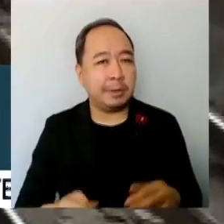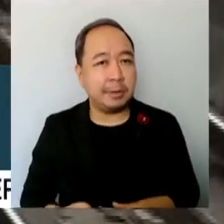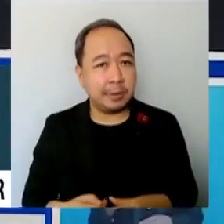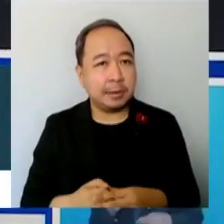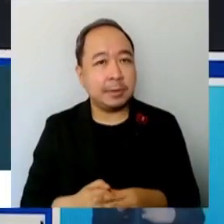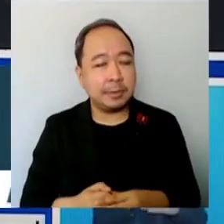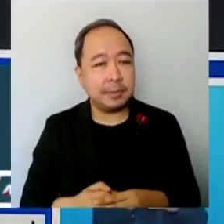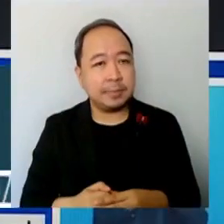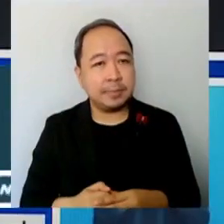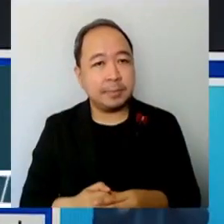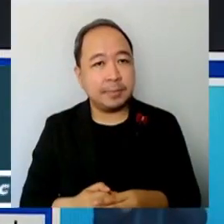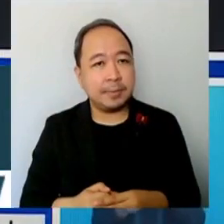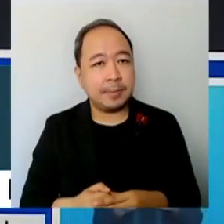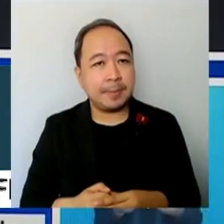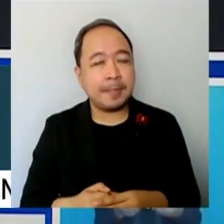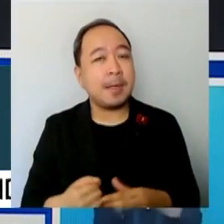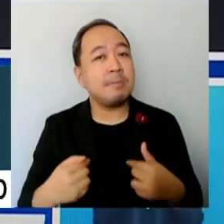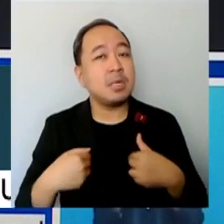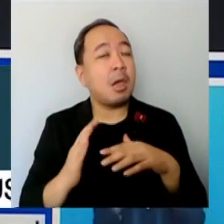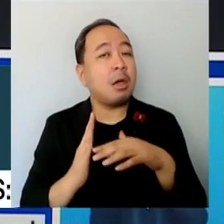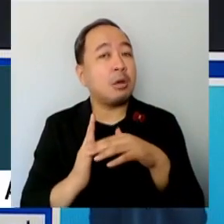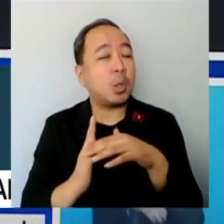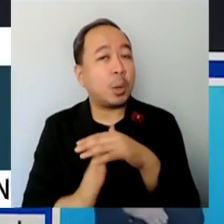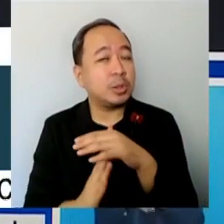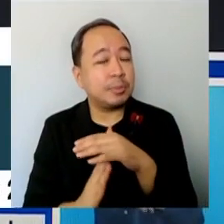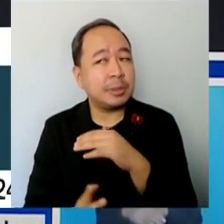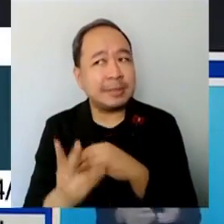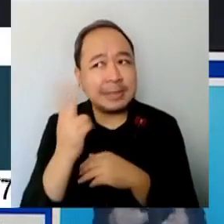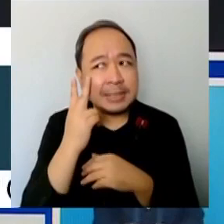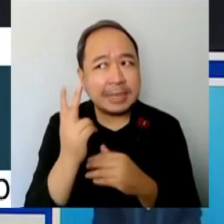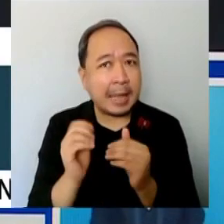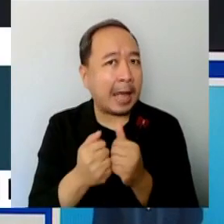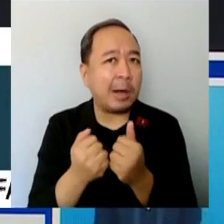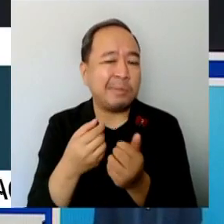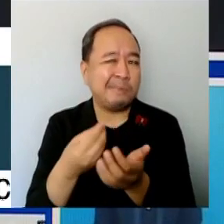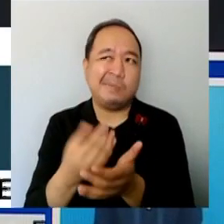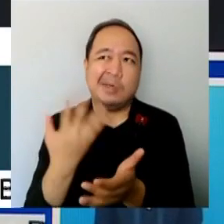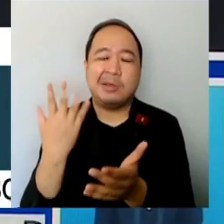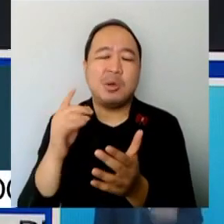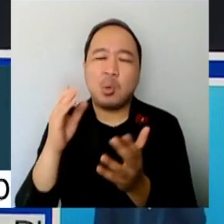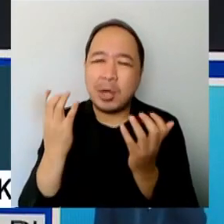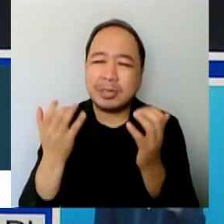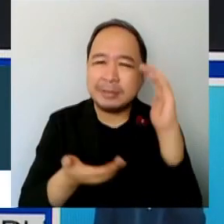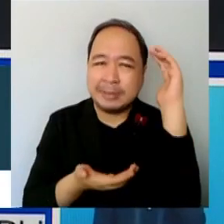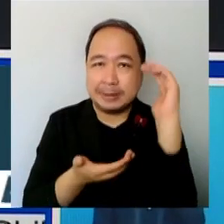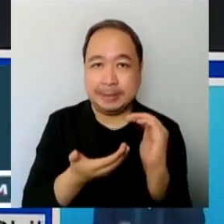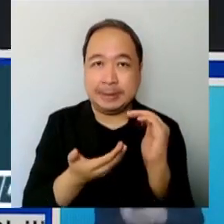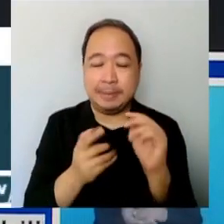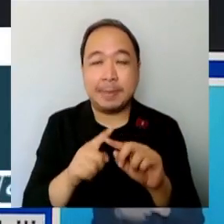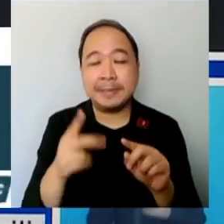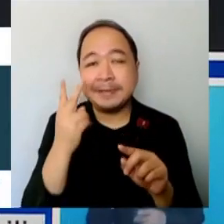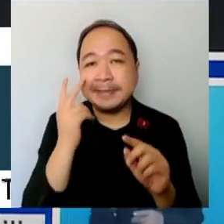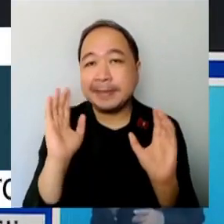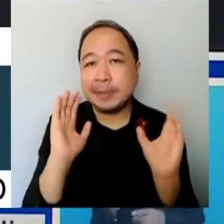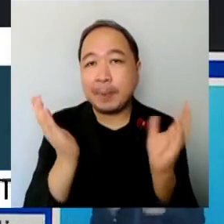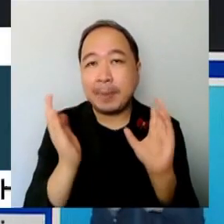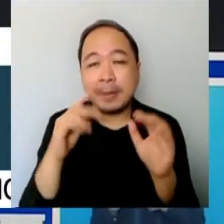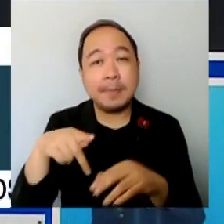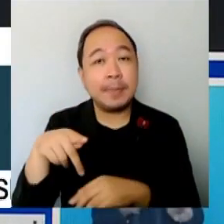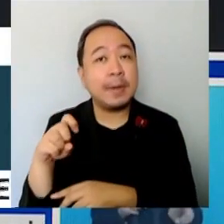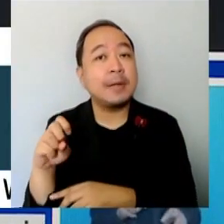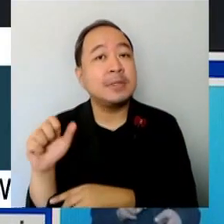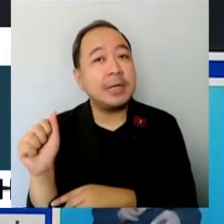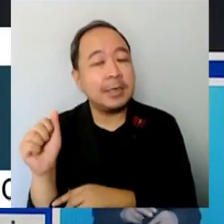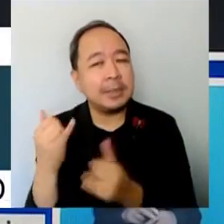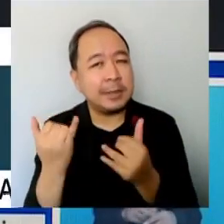As a consumer, I would want to see inflation going down. Ano? Pero tingnan natin yung datos, ano, yung PSA naman ay tumitingin